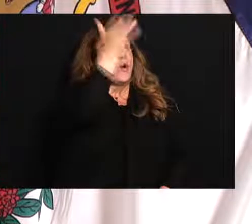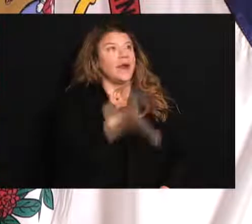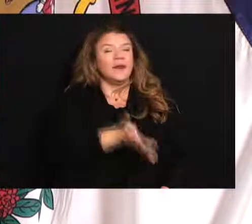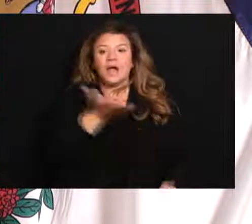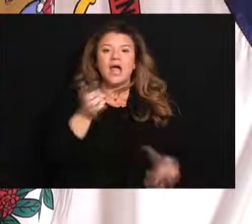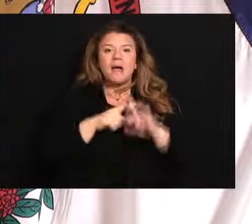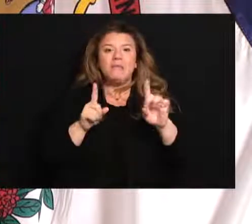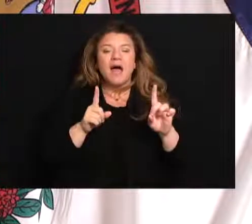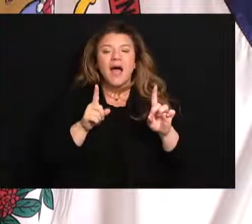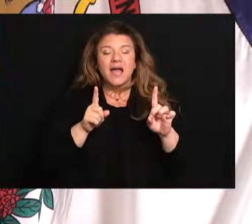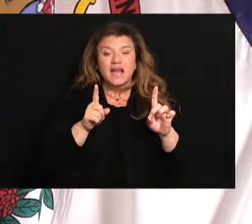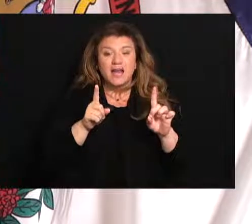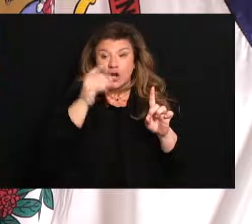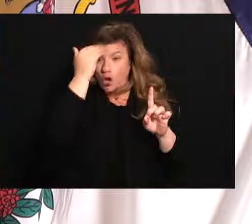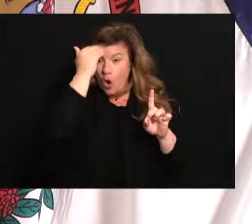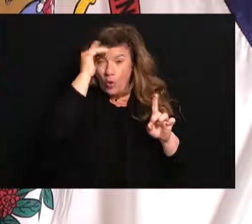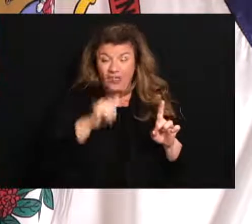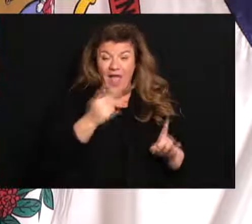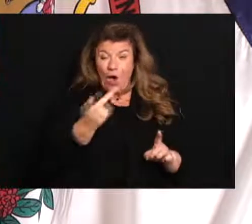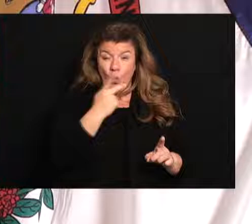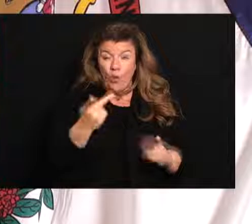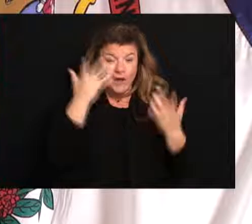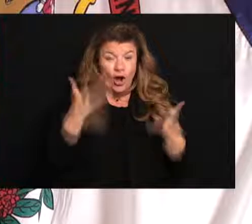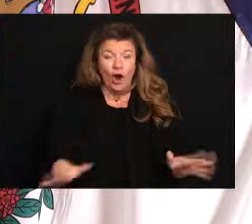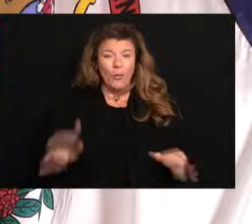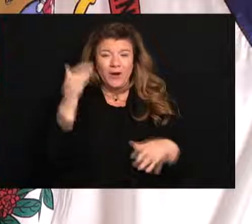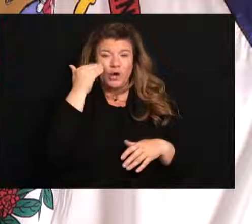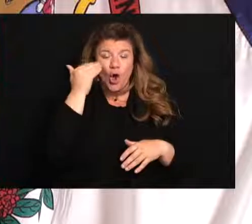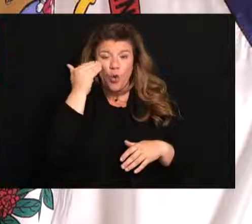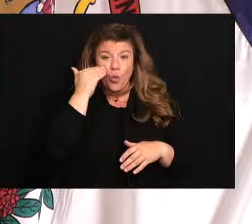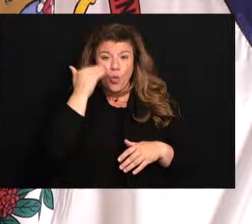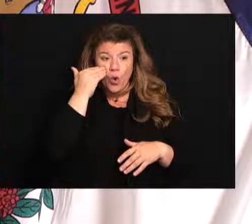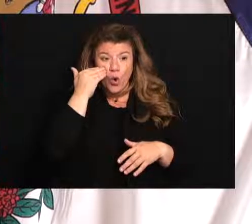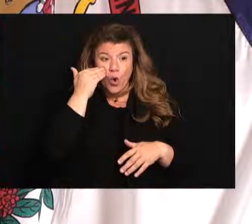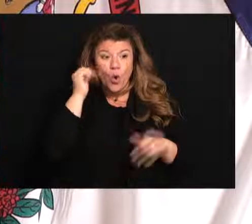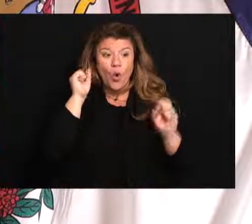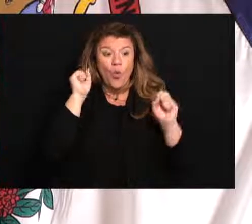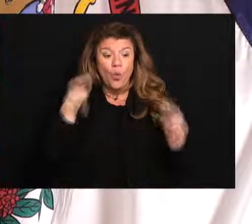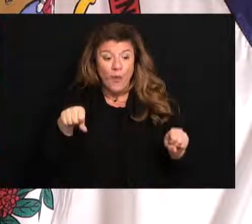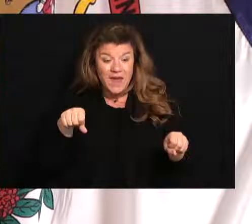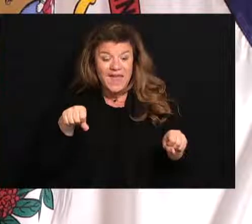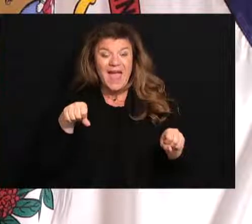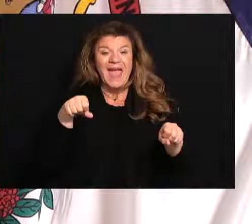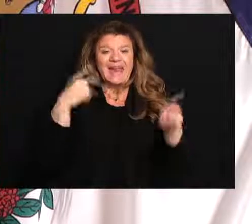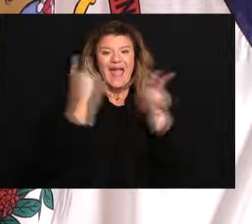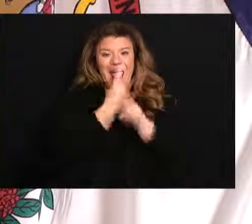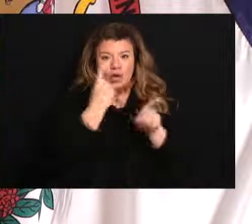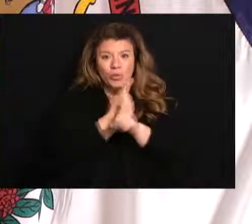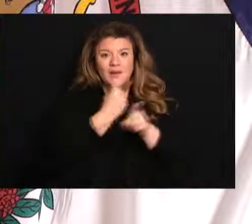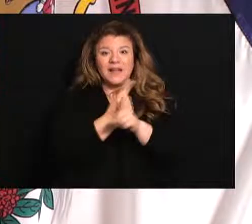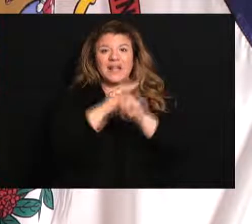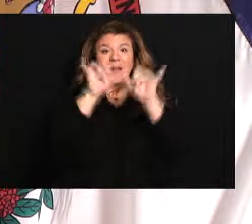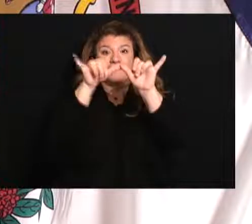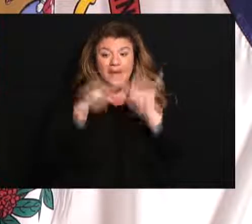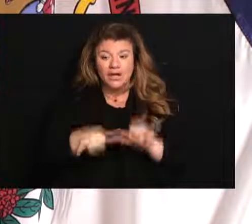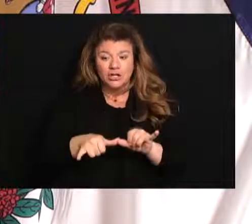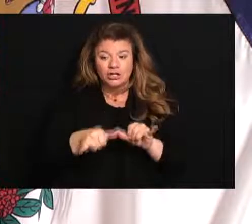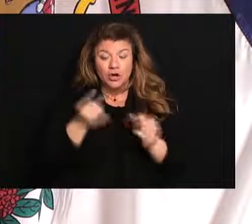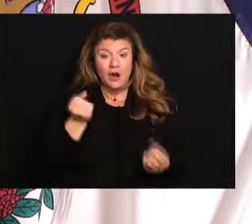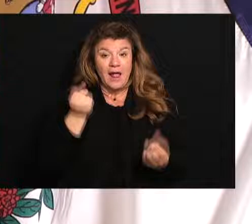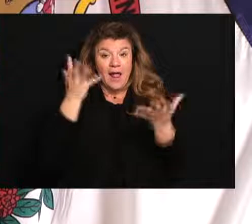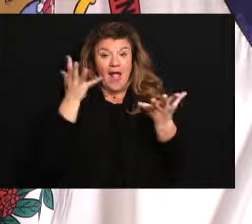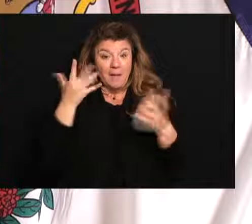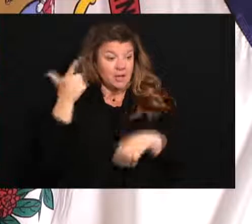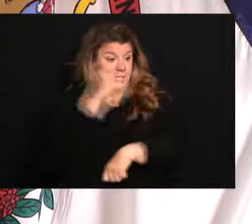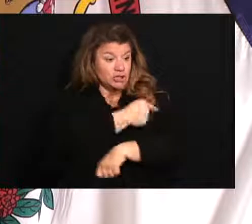in that, you and I both know that we can absolutely accurately measure how many people have gotten their first shot